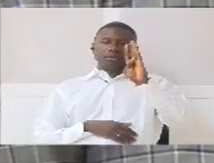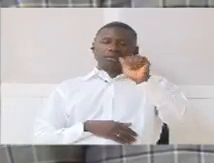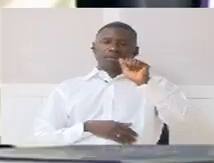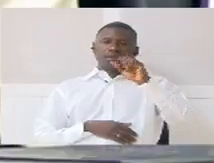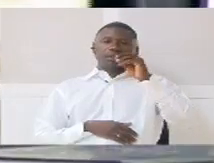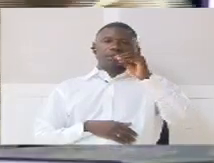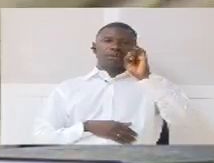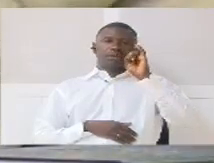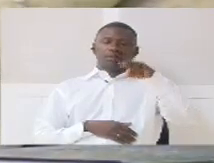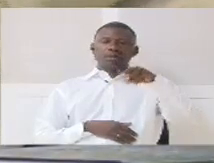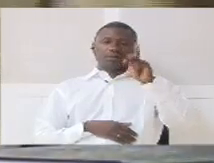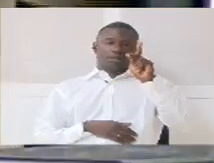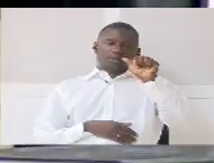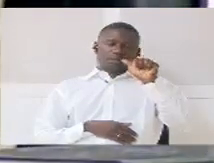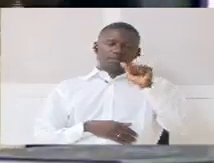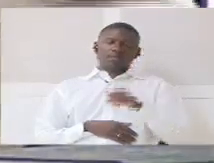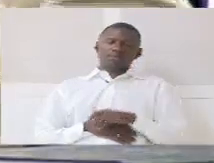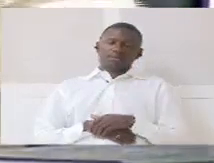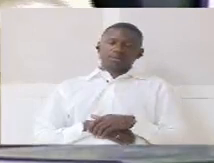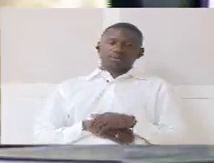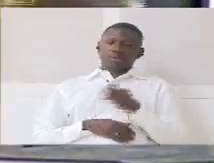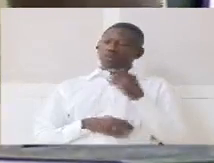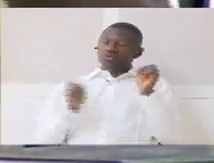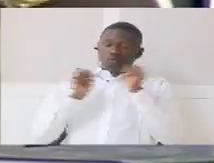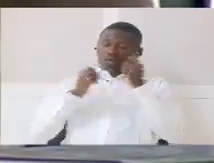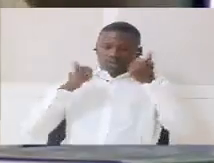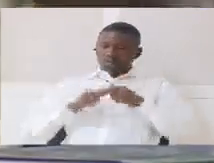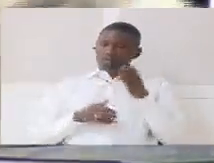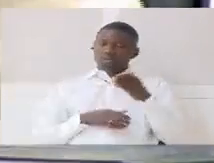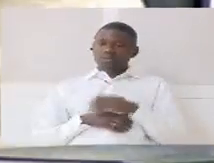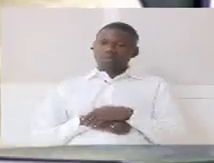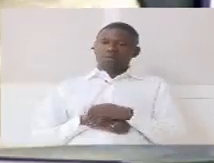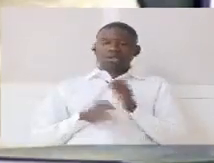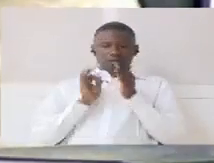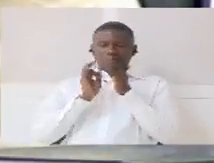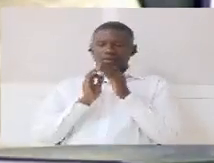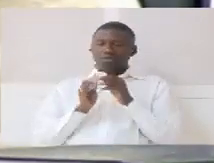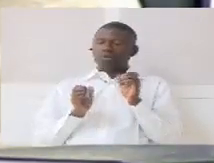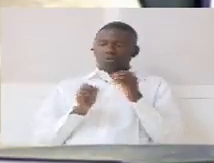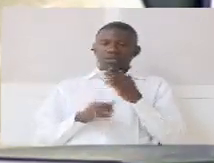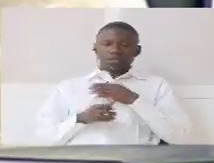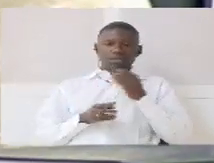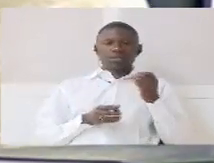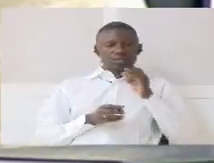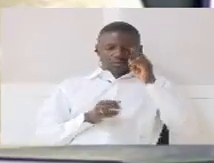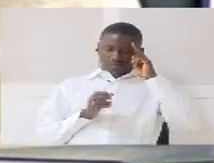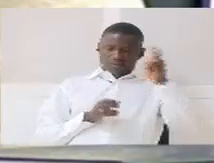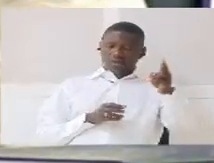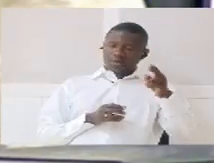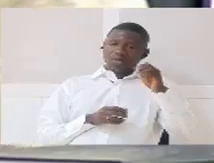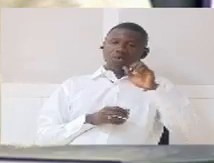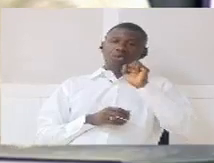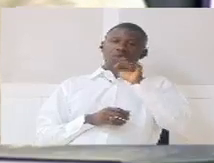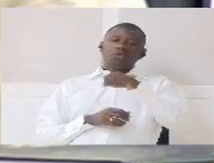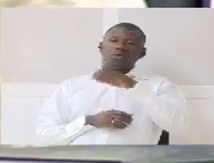in the two stella. Nothing is wrong with you. Was down here, I tafula molesta ye, haklo etenku. You are quite well, and he will inform your people. Yes, in